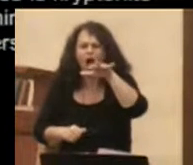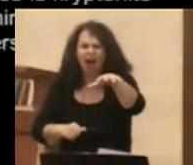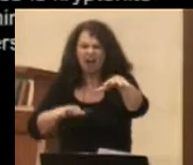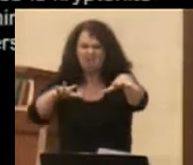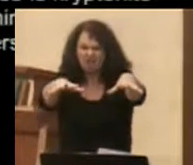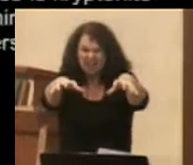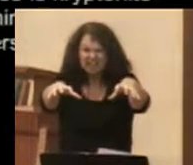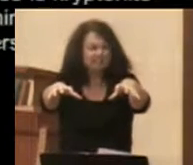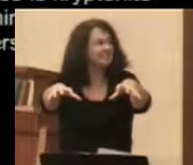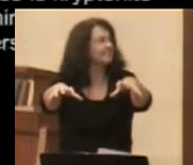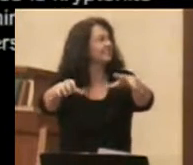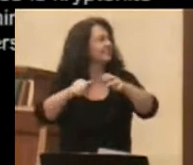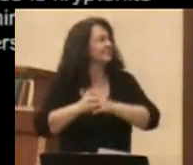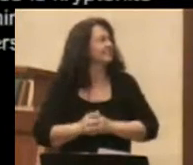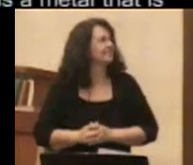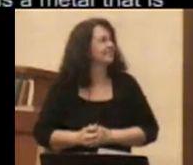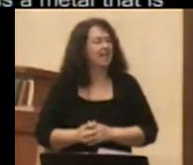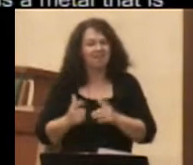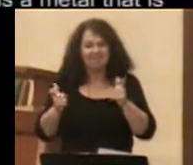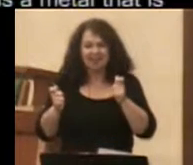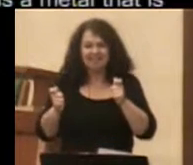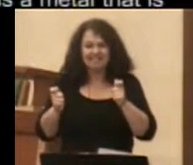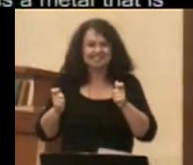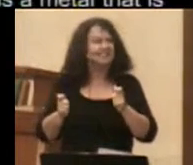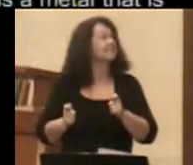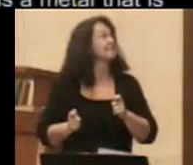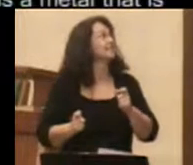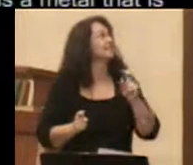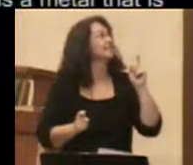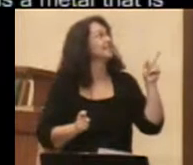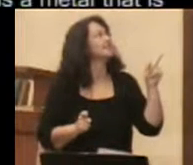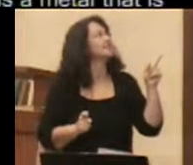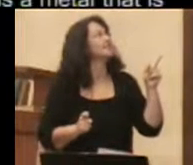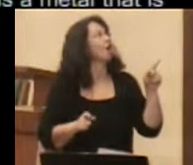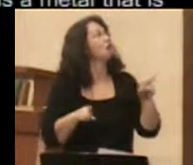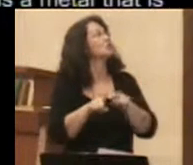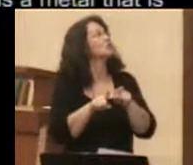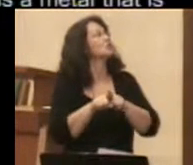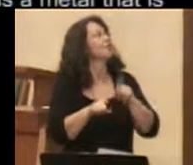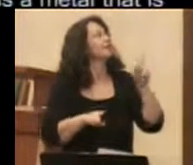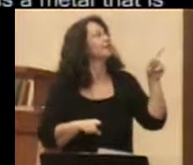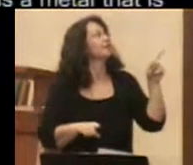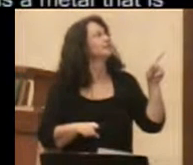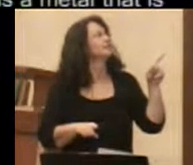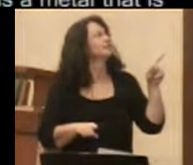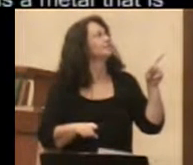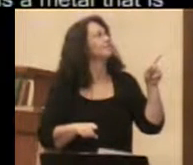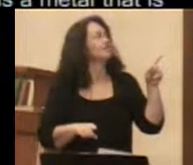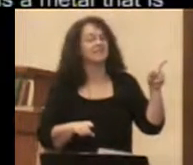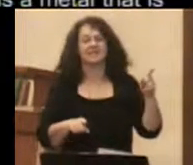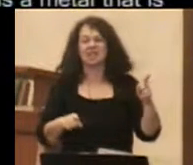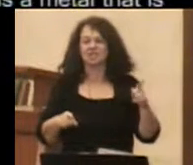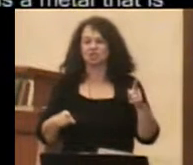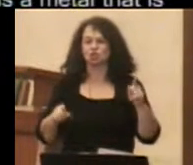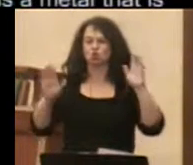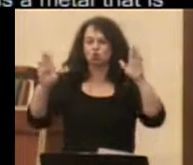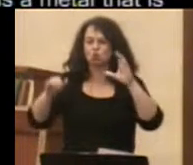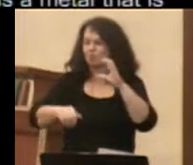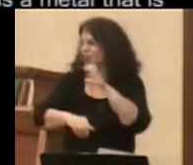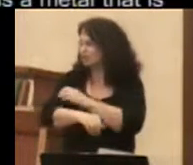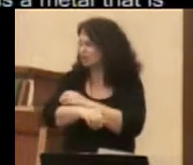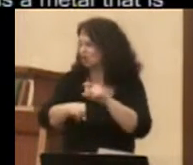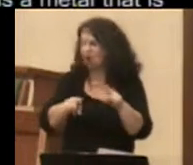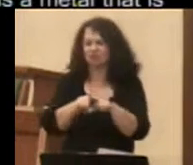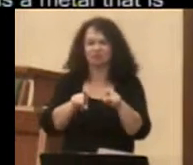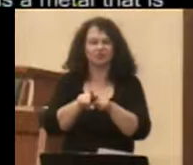speed. And his counterpart is Captain America. And he has some superpowers as well that were given to him. And he